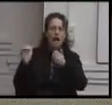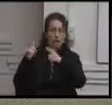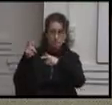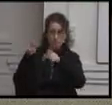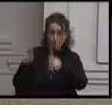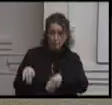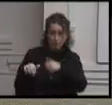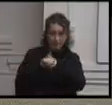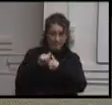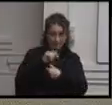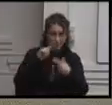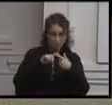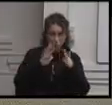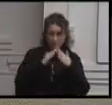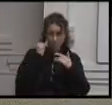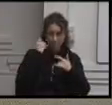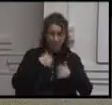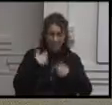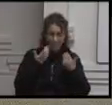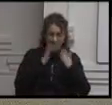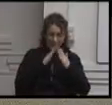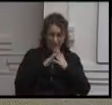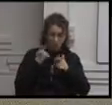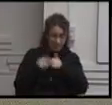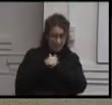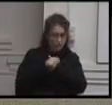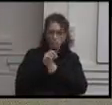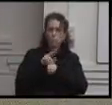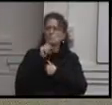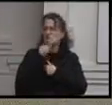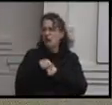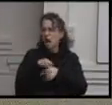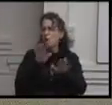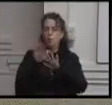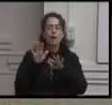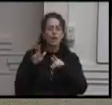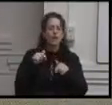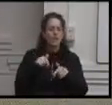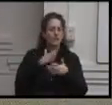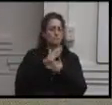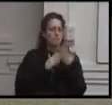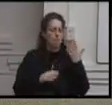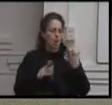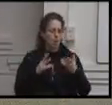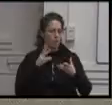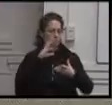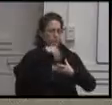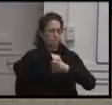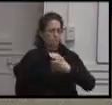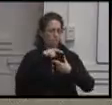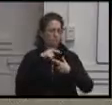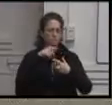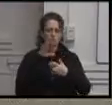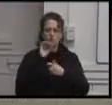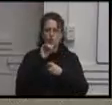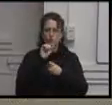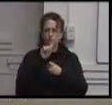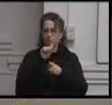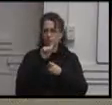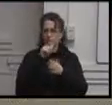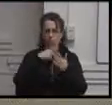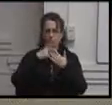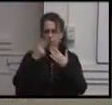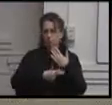And those are some of the issues that the COSA model is then focusing on